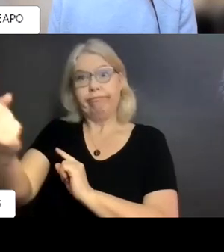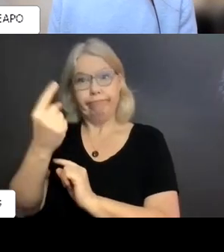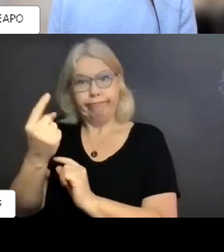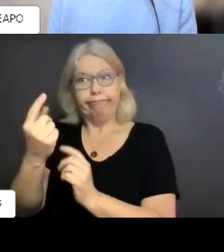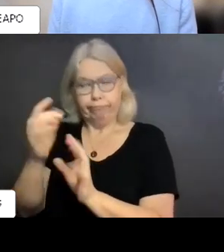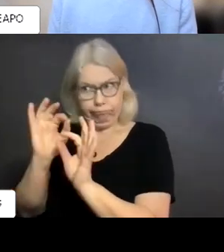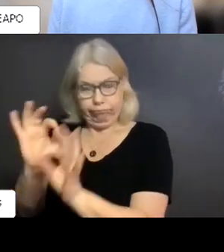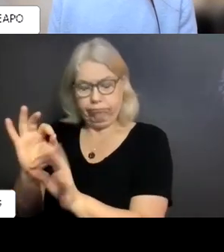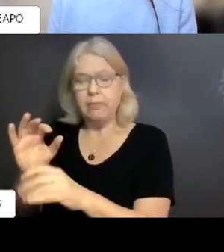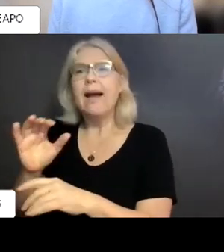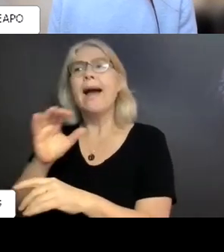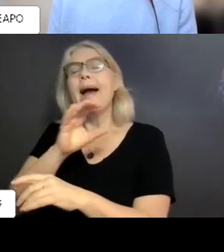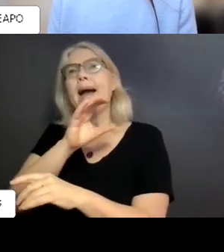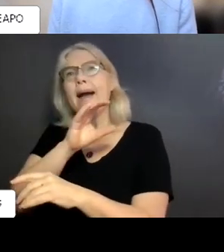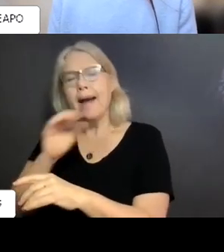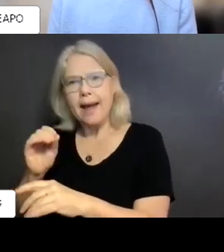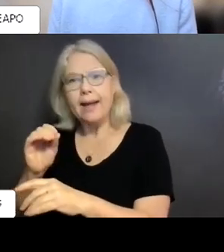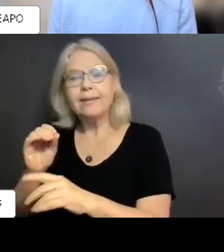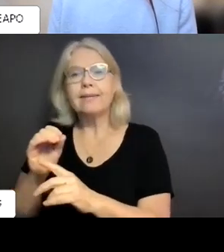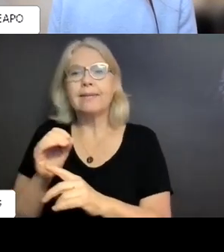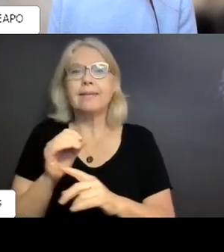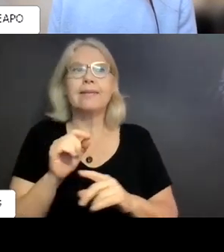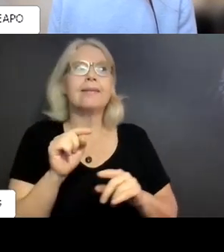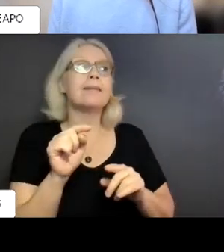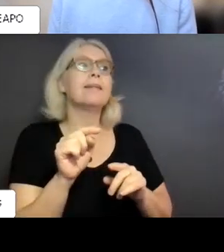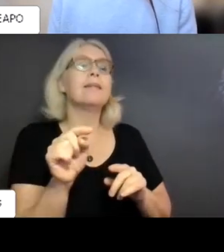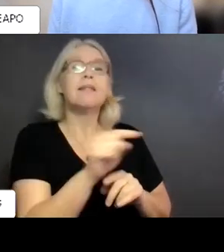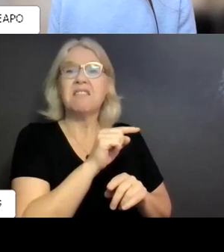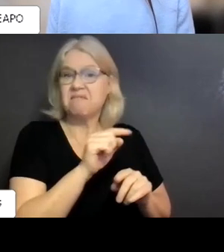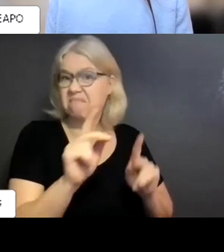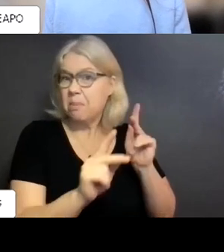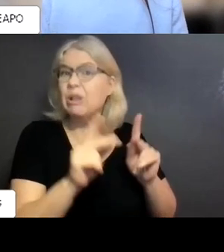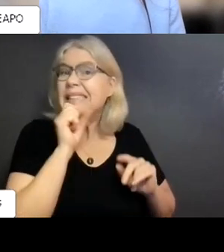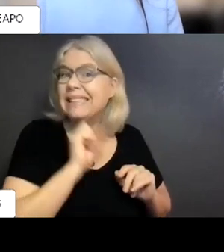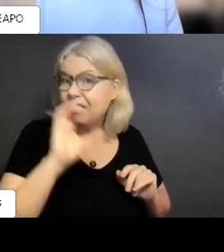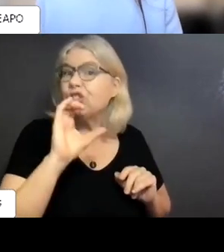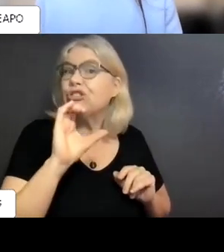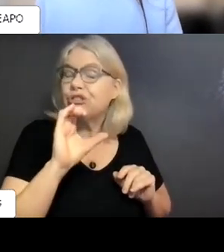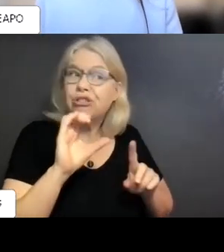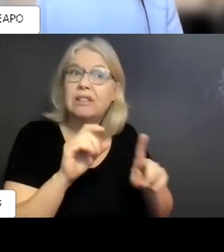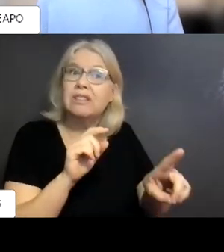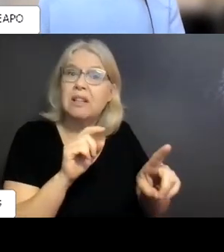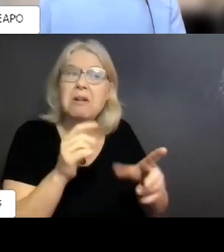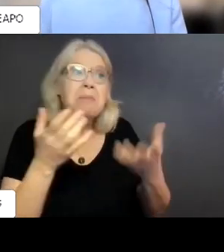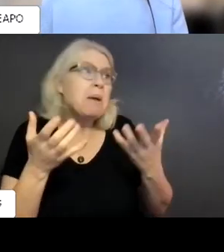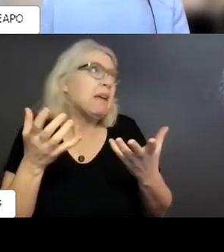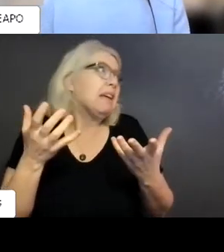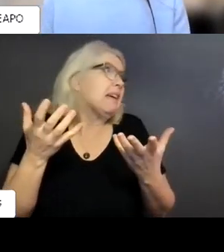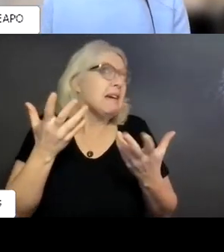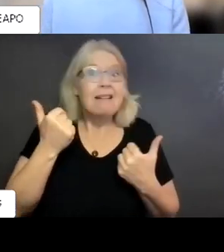non-2S LGBTQ seniors who are not as inclusive? So I'm assuming they may be in care homes that this person might